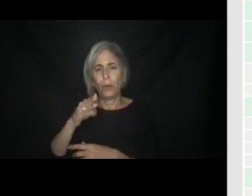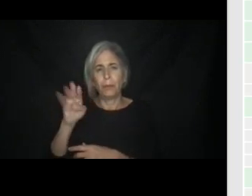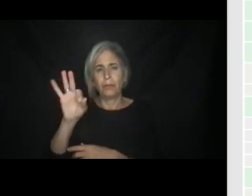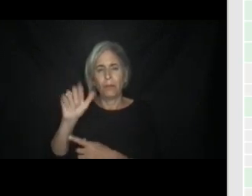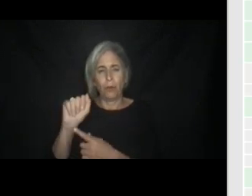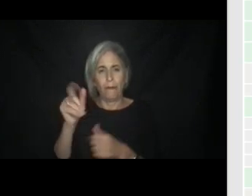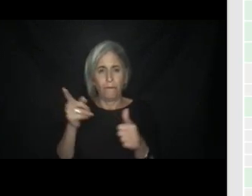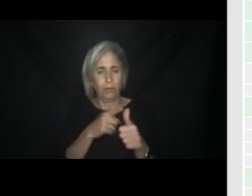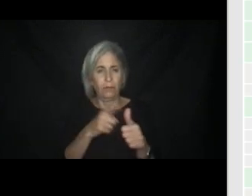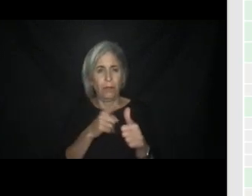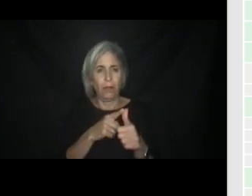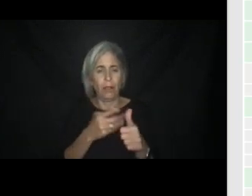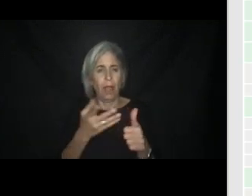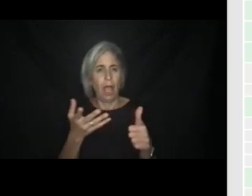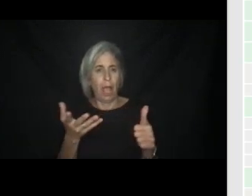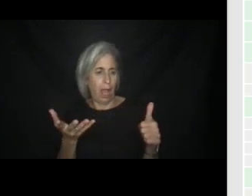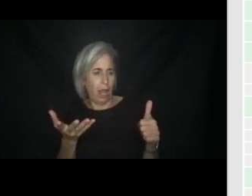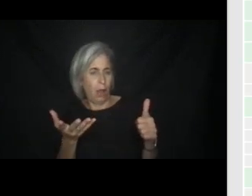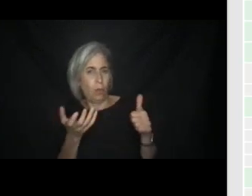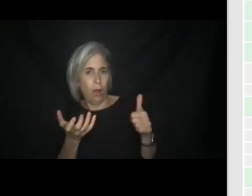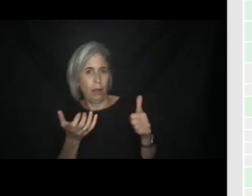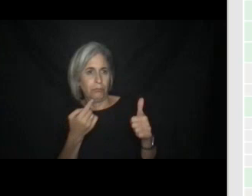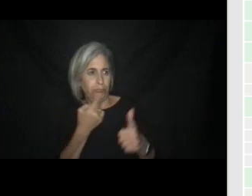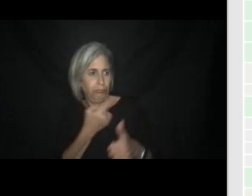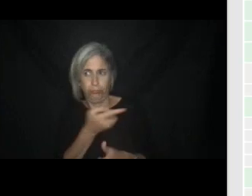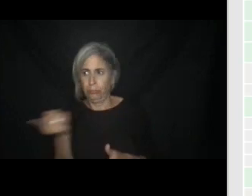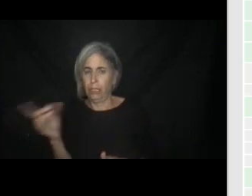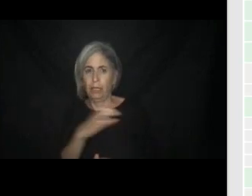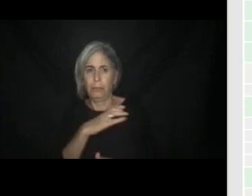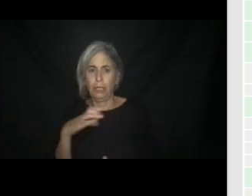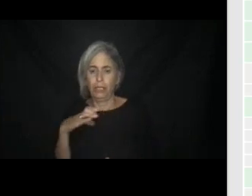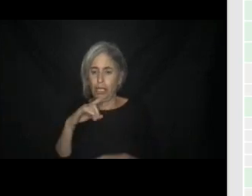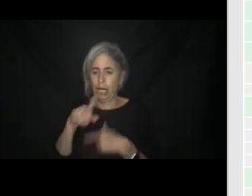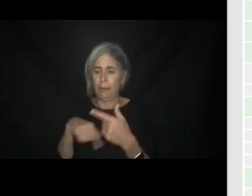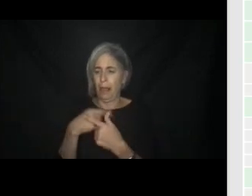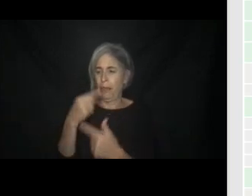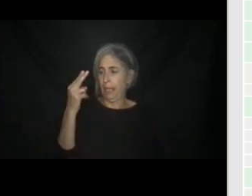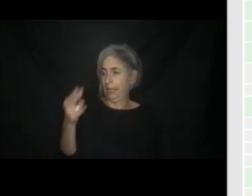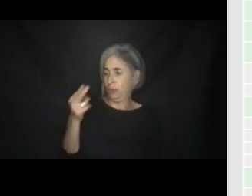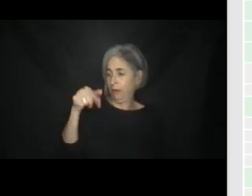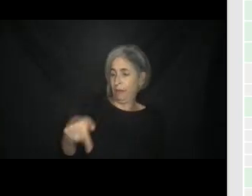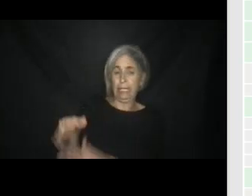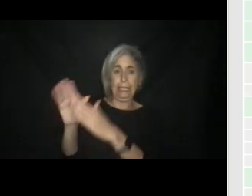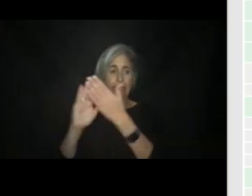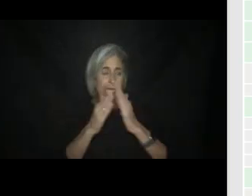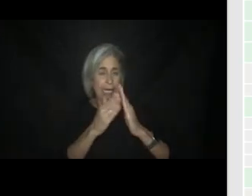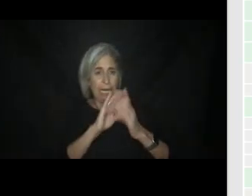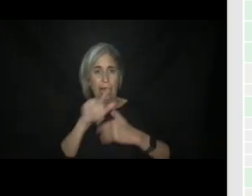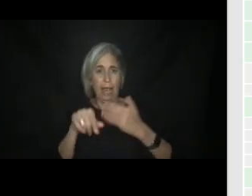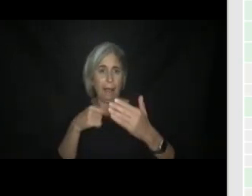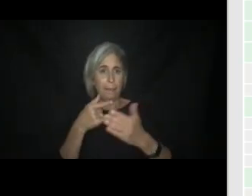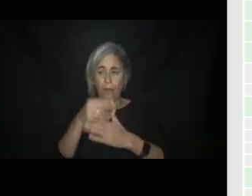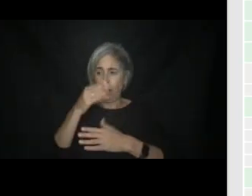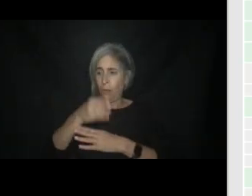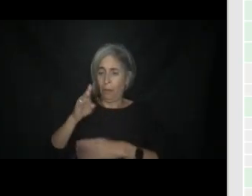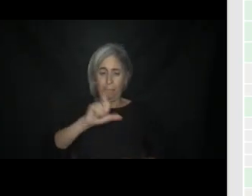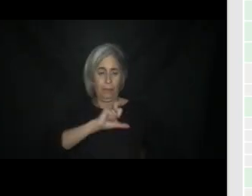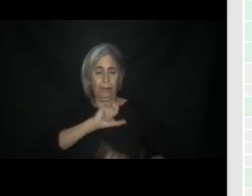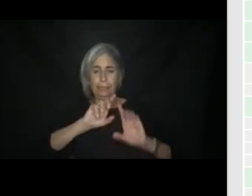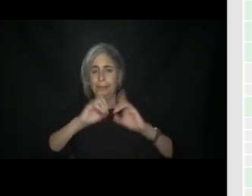all, I just want to give this commission a little history about this city and about the Boynton Beach Police